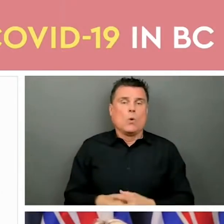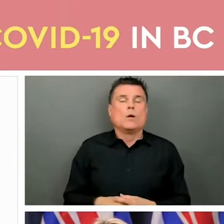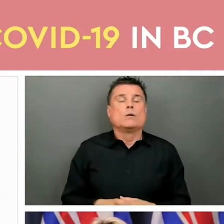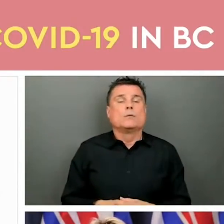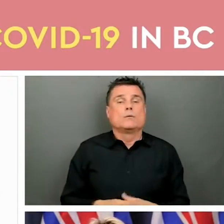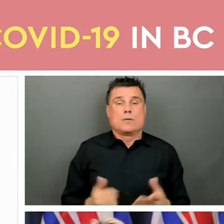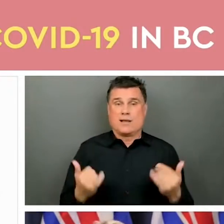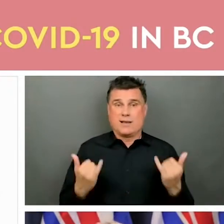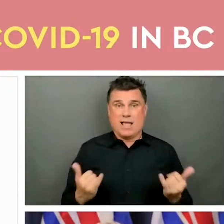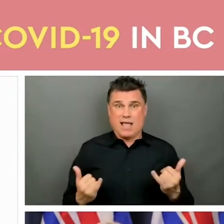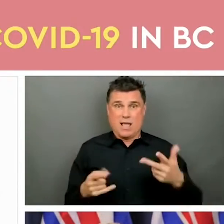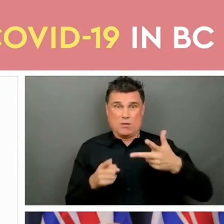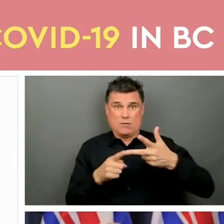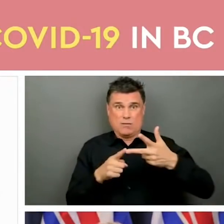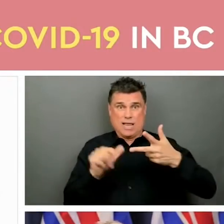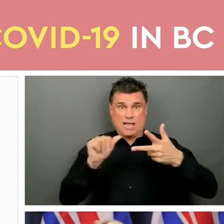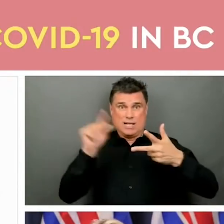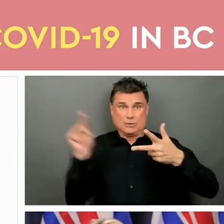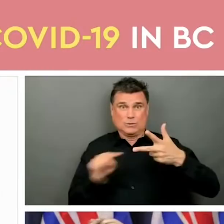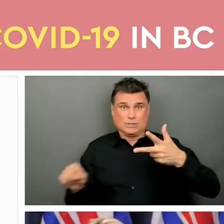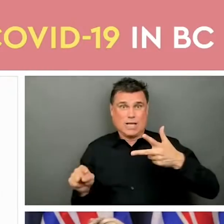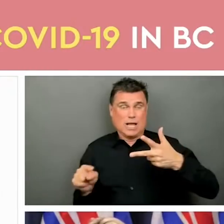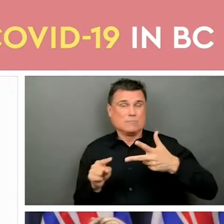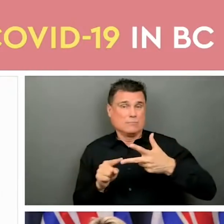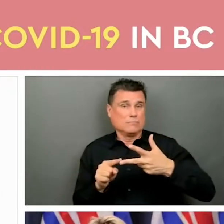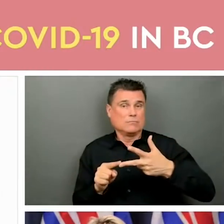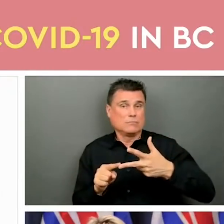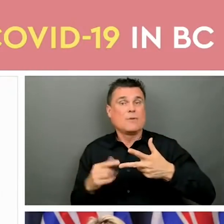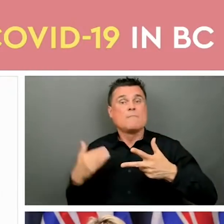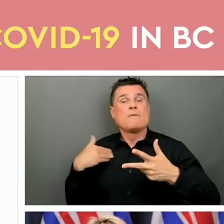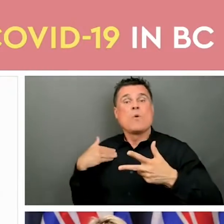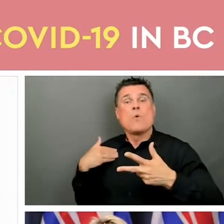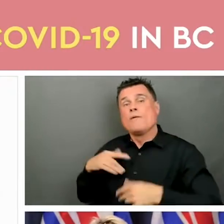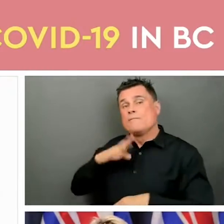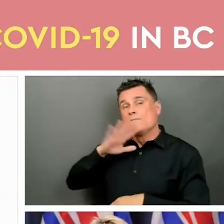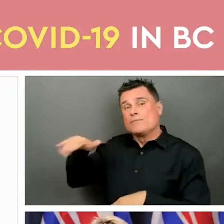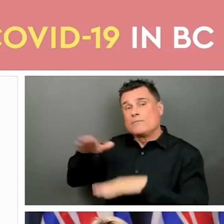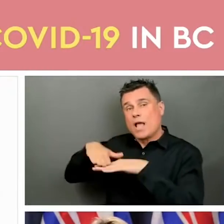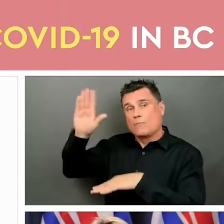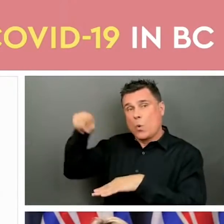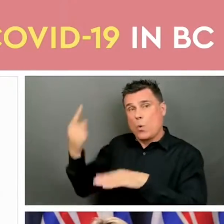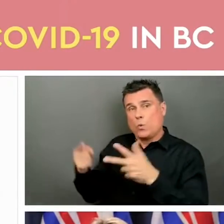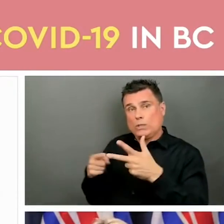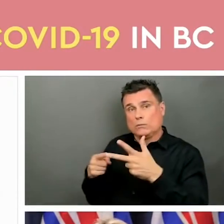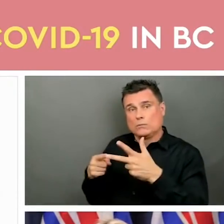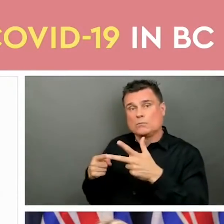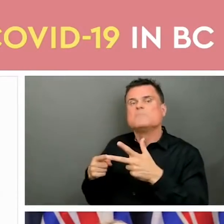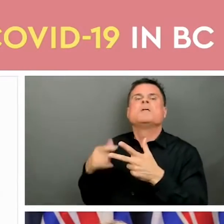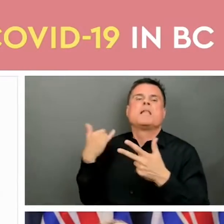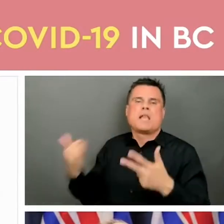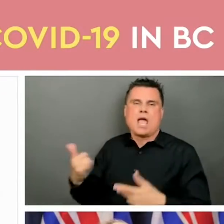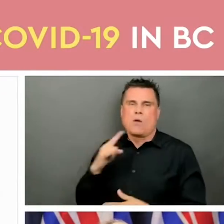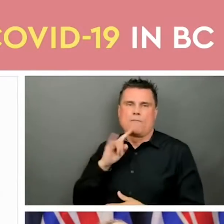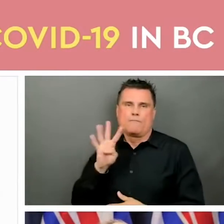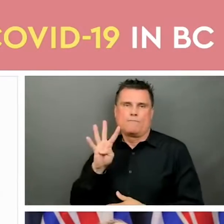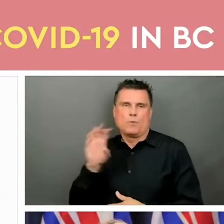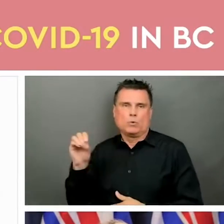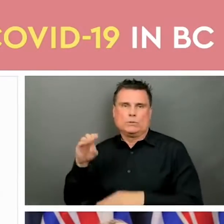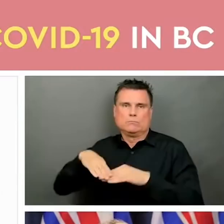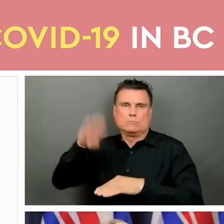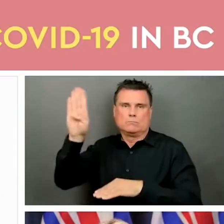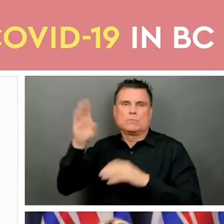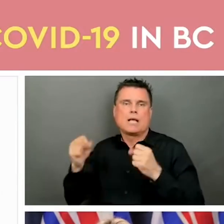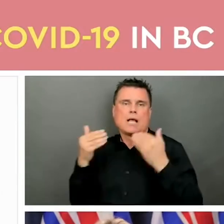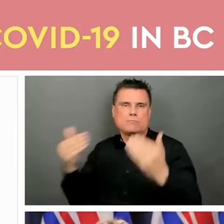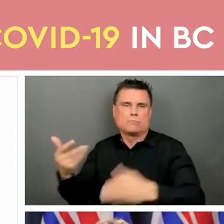the province. So it will be available in pharmacies for people age 40 and above in all the pharmacies across